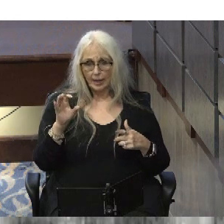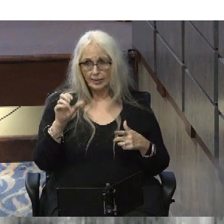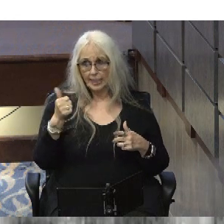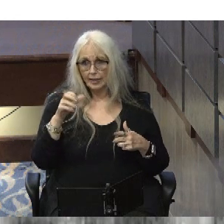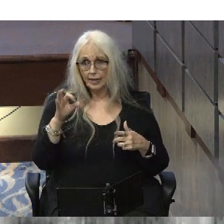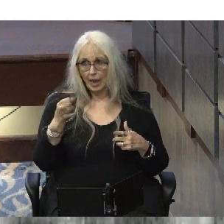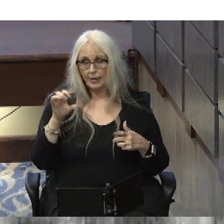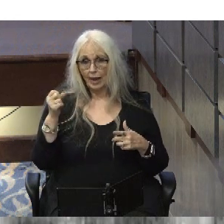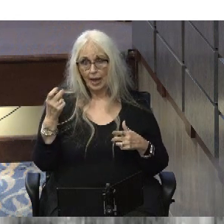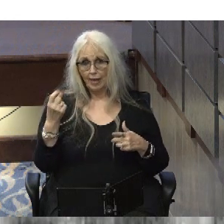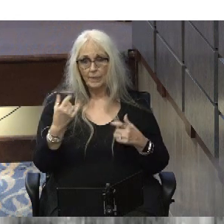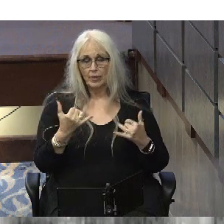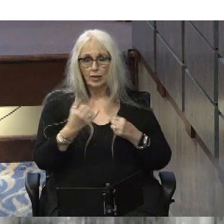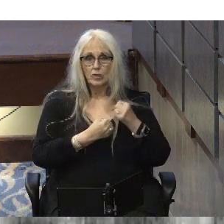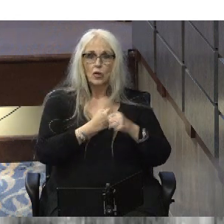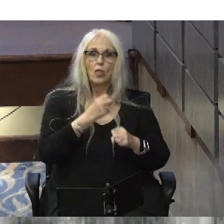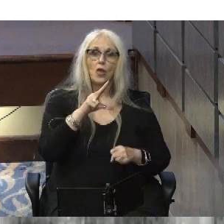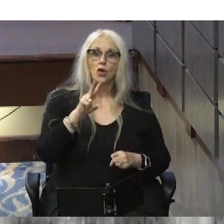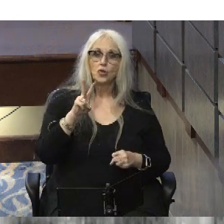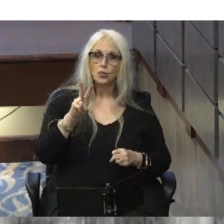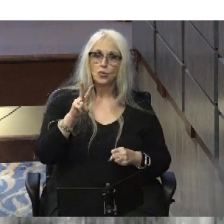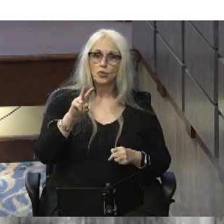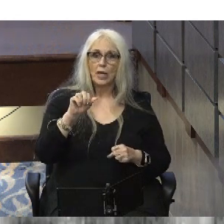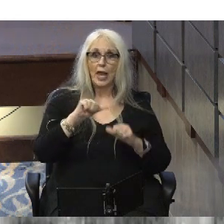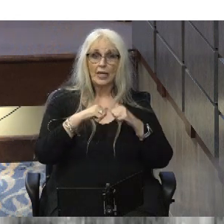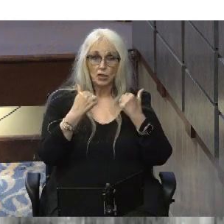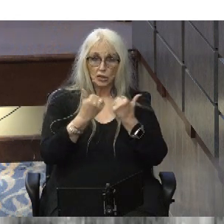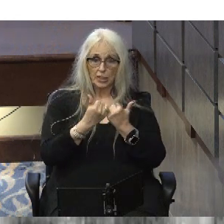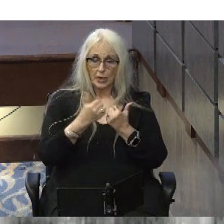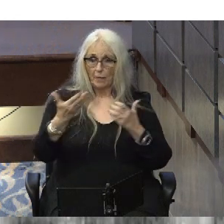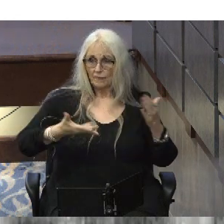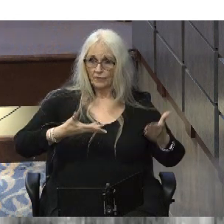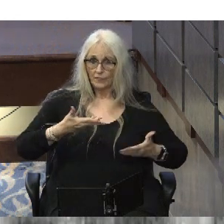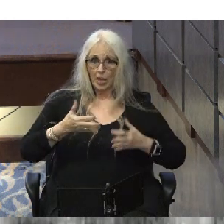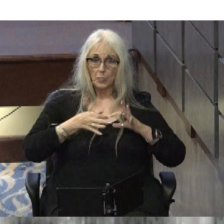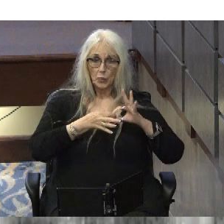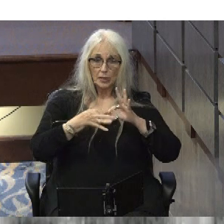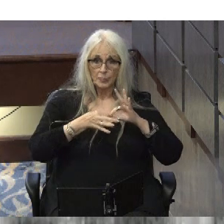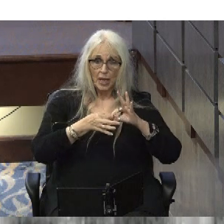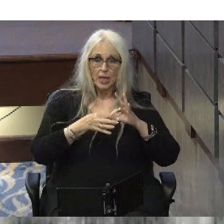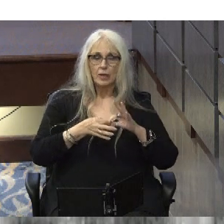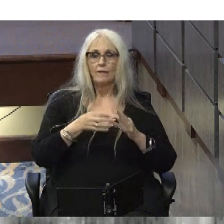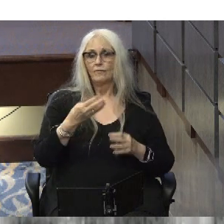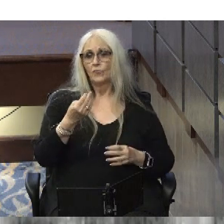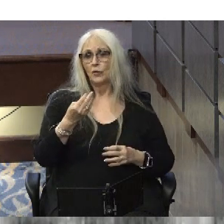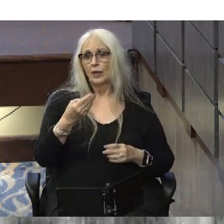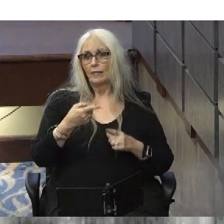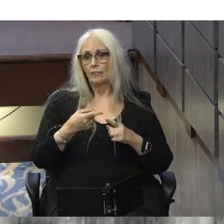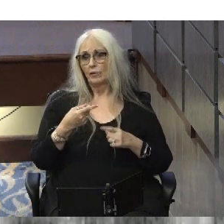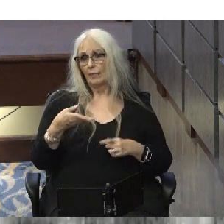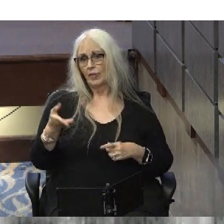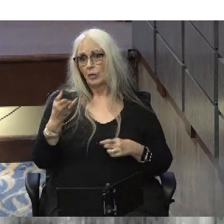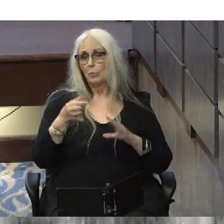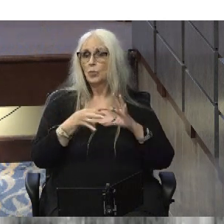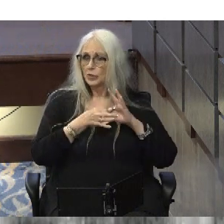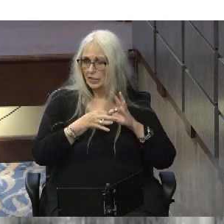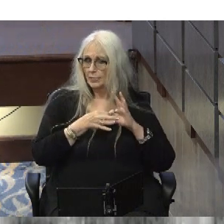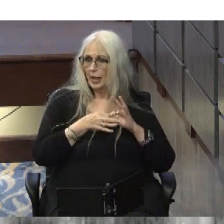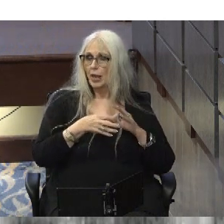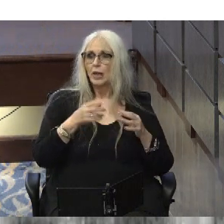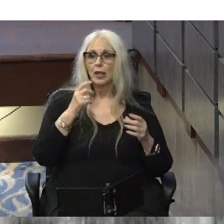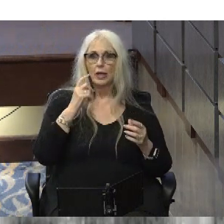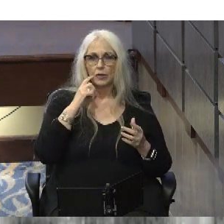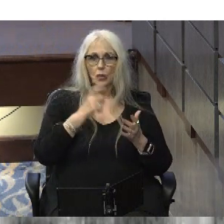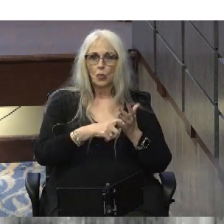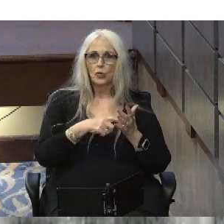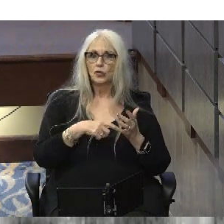total of 32 agencies were invited to participate. 20 individuals representing 14 of those agencies participated. And they noted that the